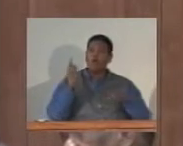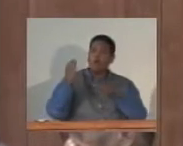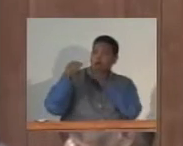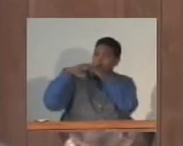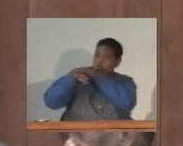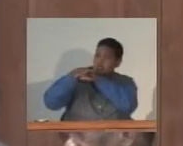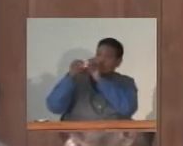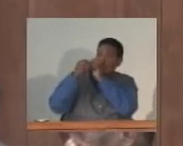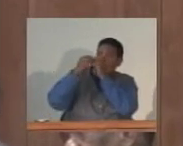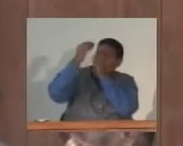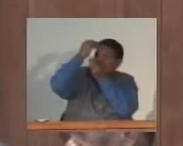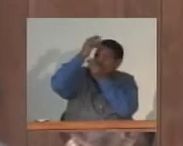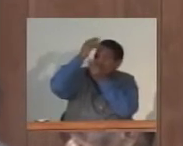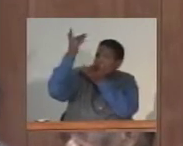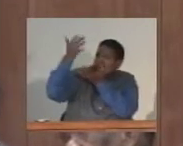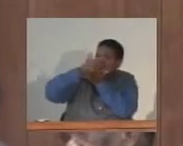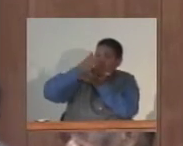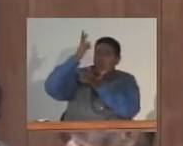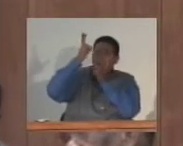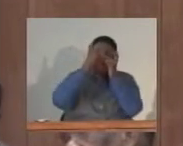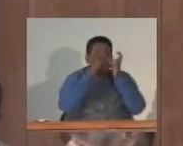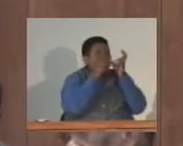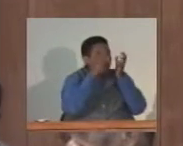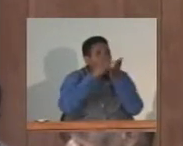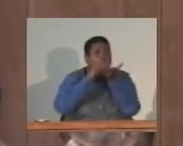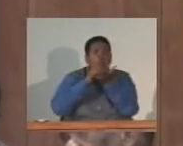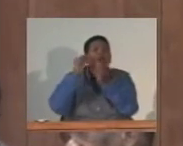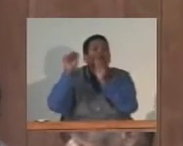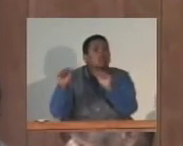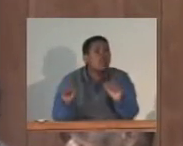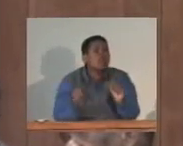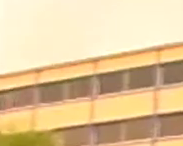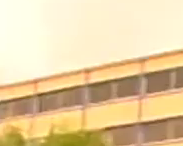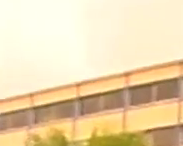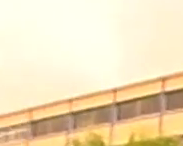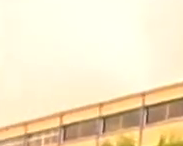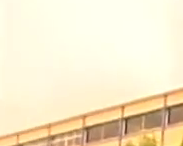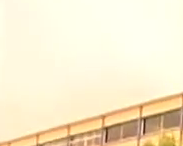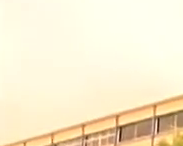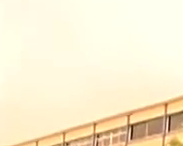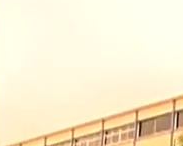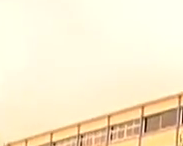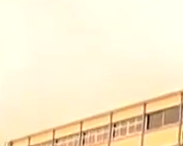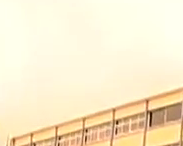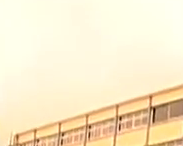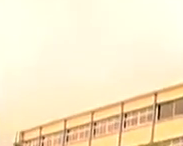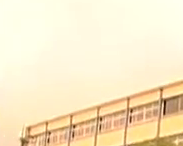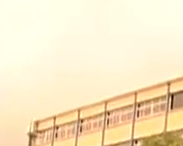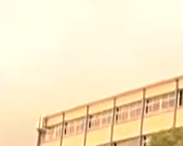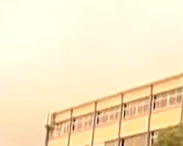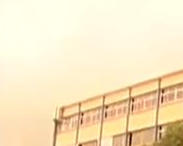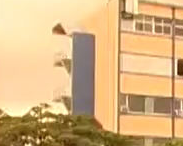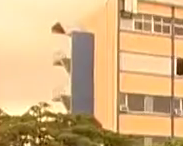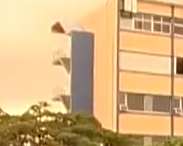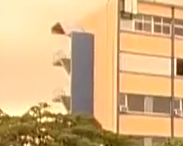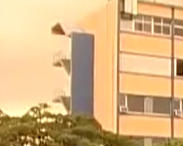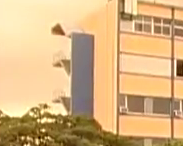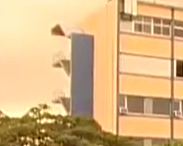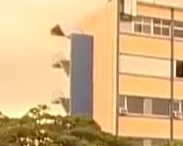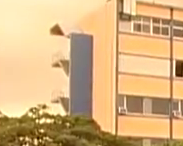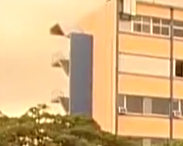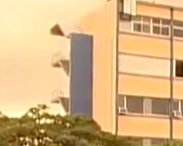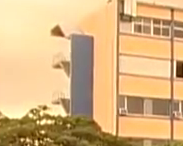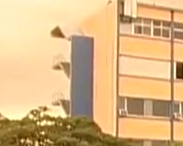learning experience. And in order to ensure a smooth transition on the ground, the Ministry of Education's regional staff will be